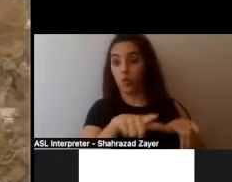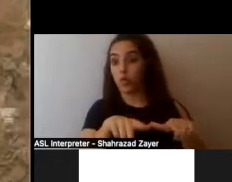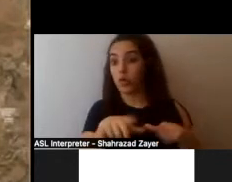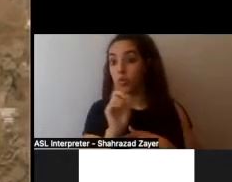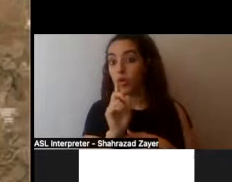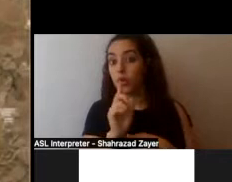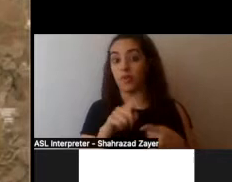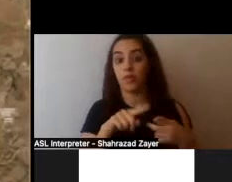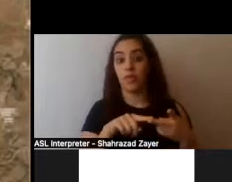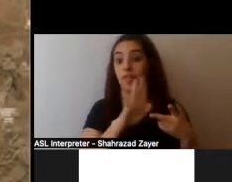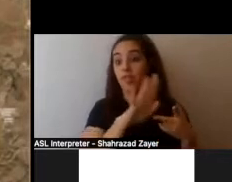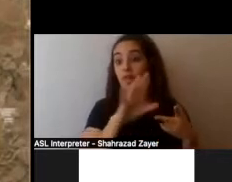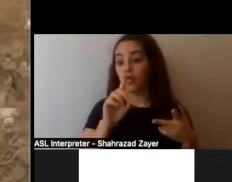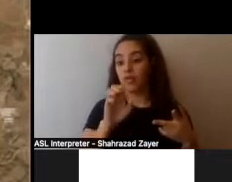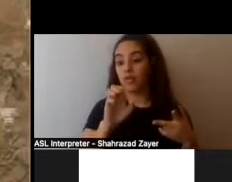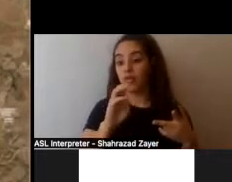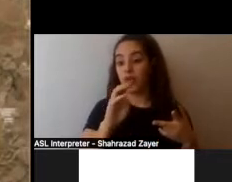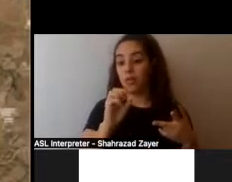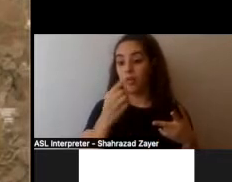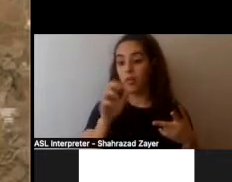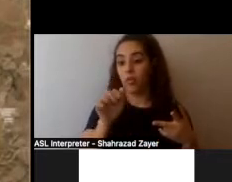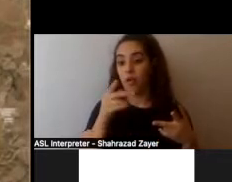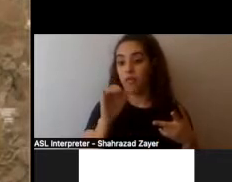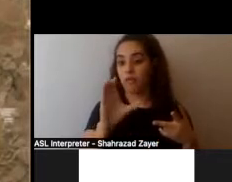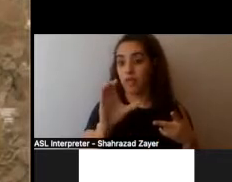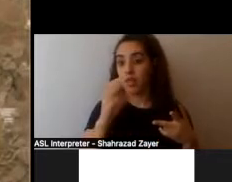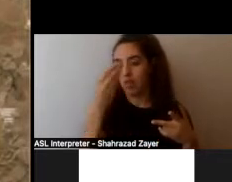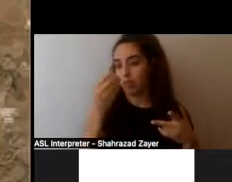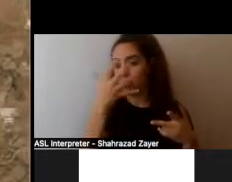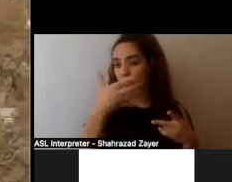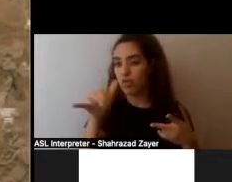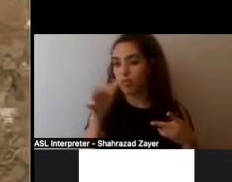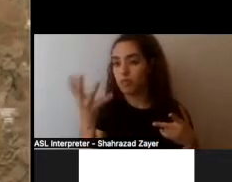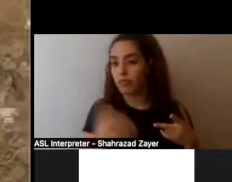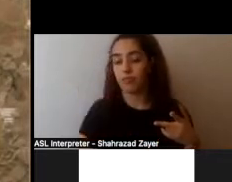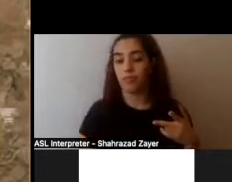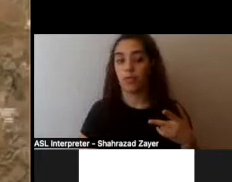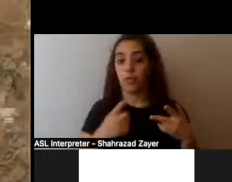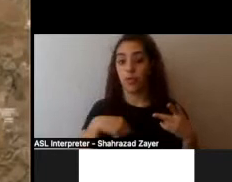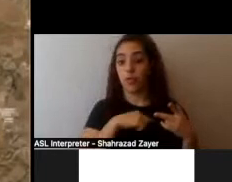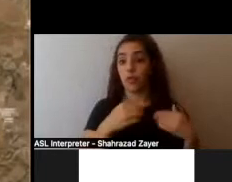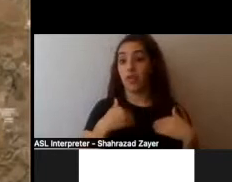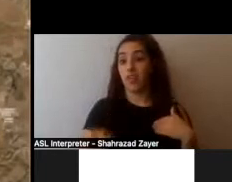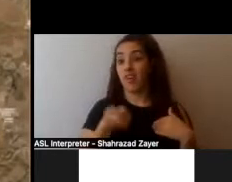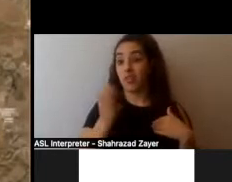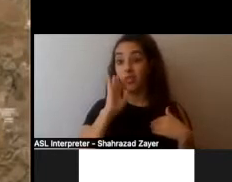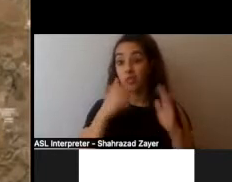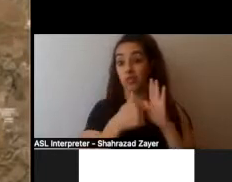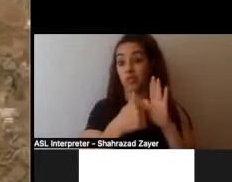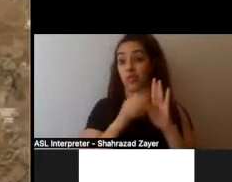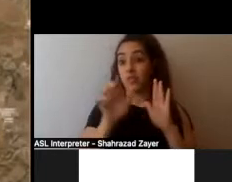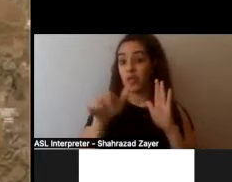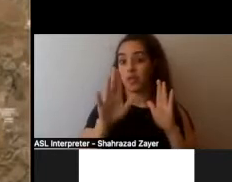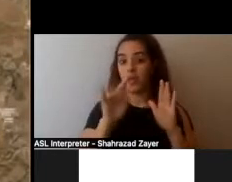looks like. We also have others that I'll show you later, but that's the general idea